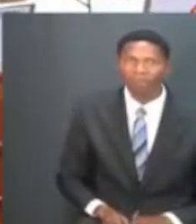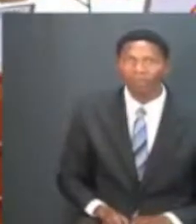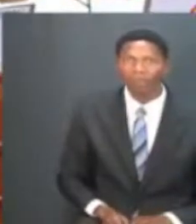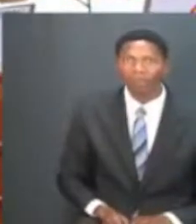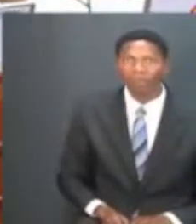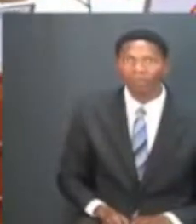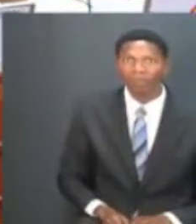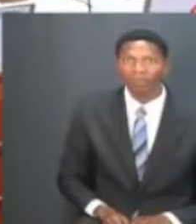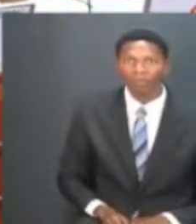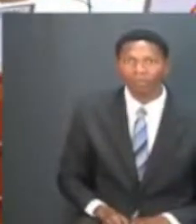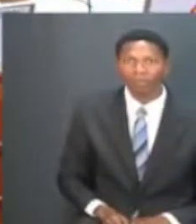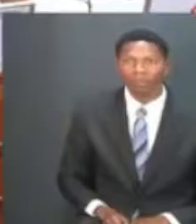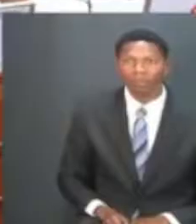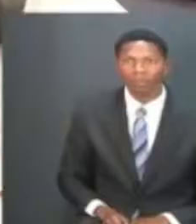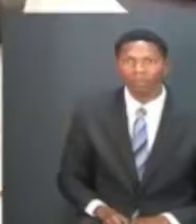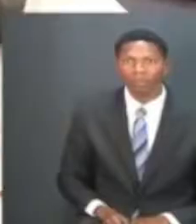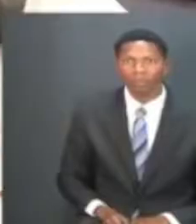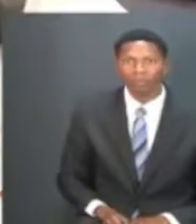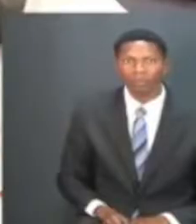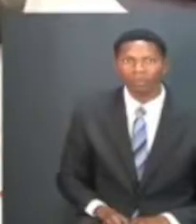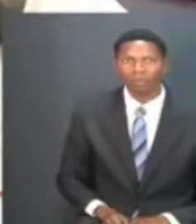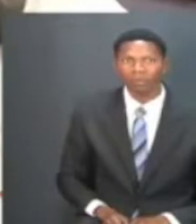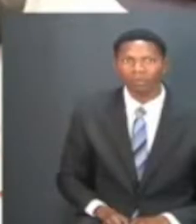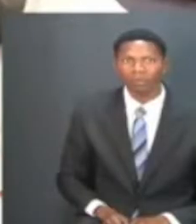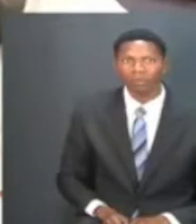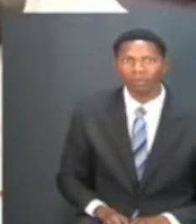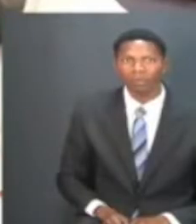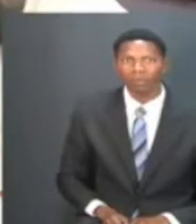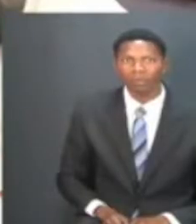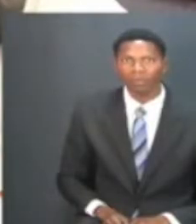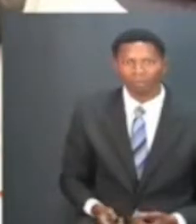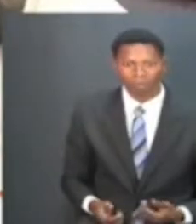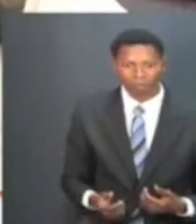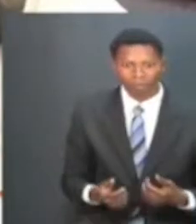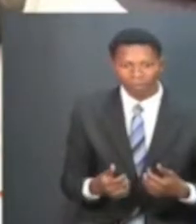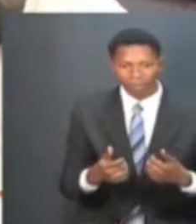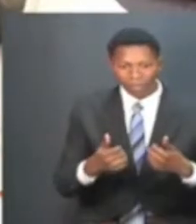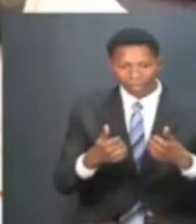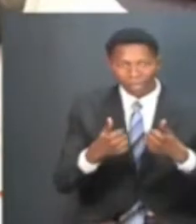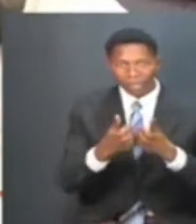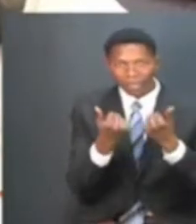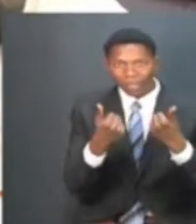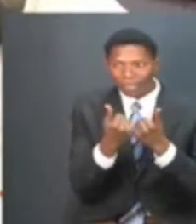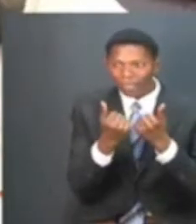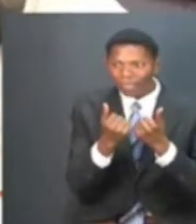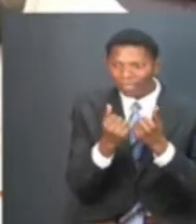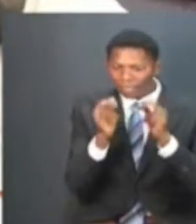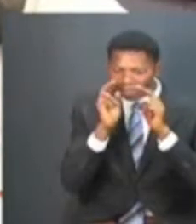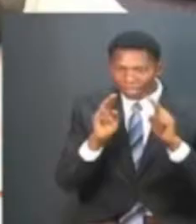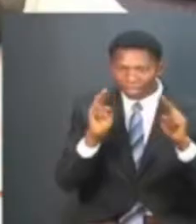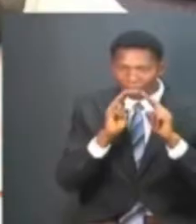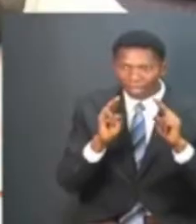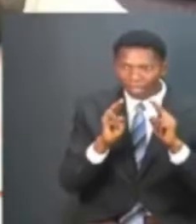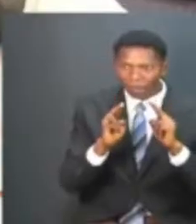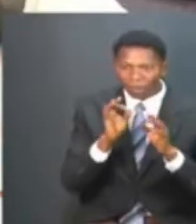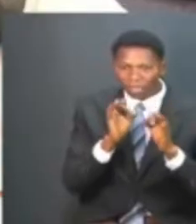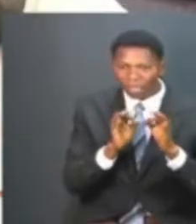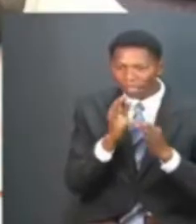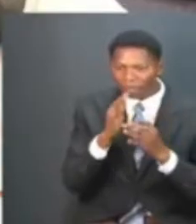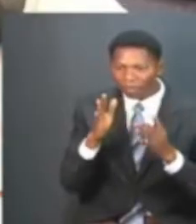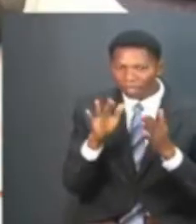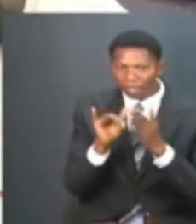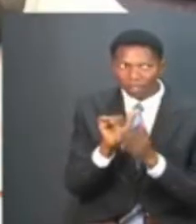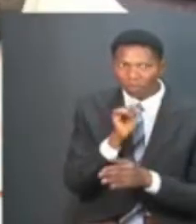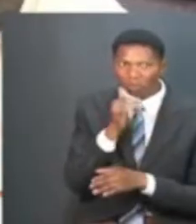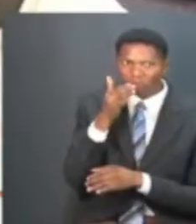Accidents that occur as a result of a compromised safety measures are things that we cannot toy with,